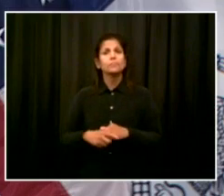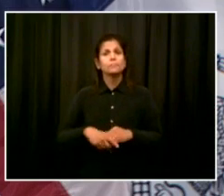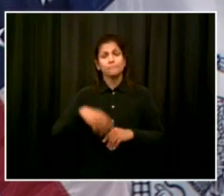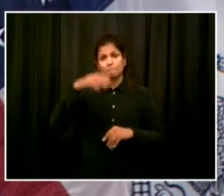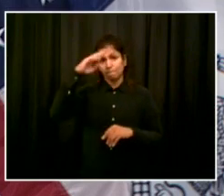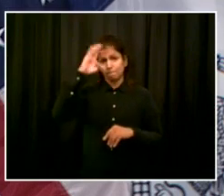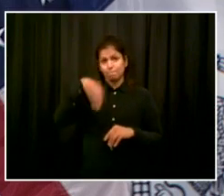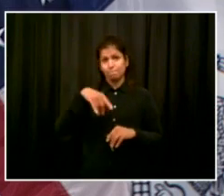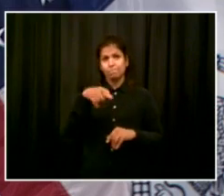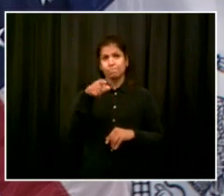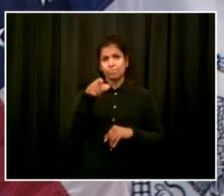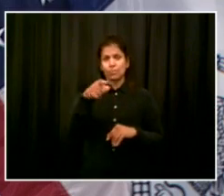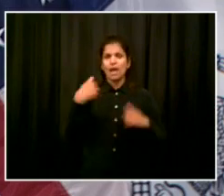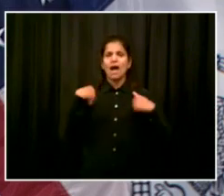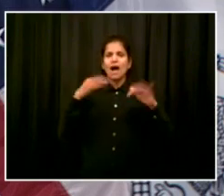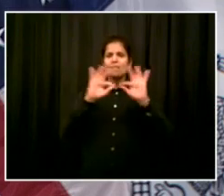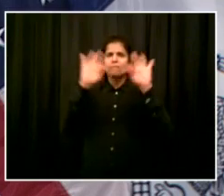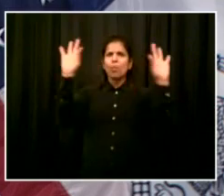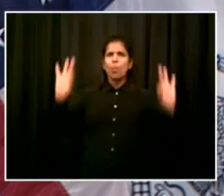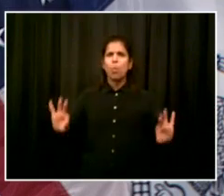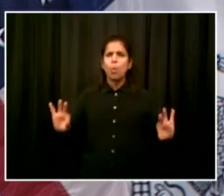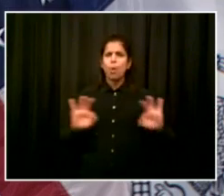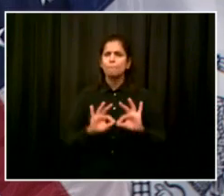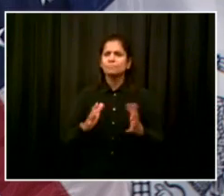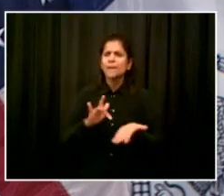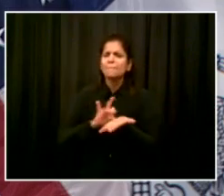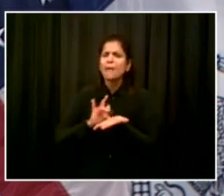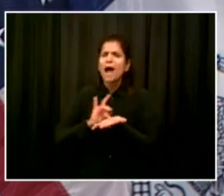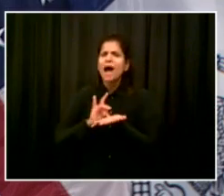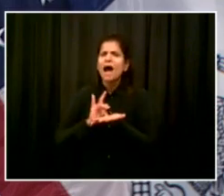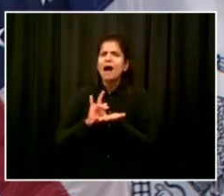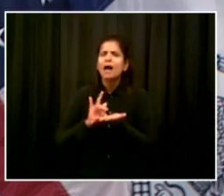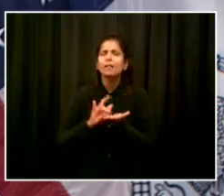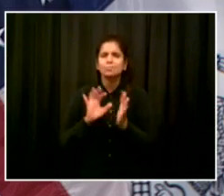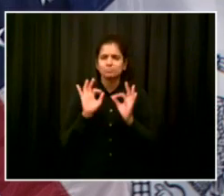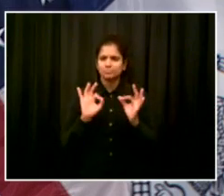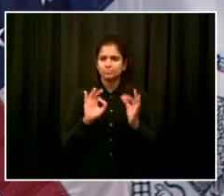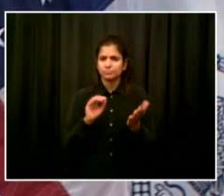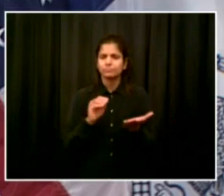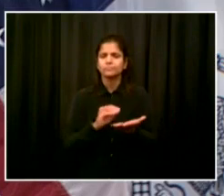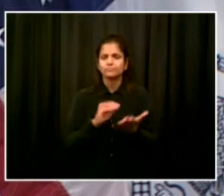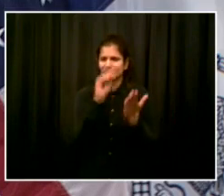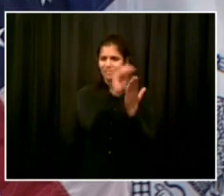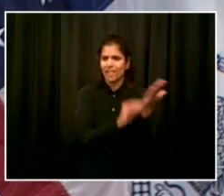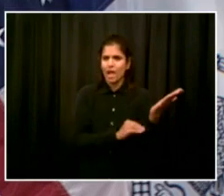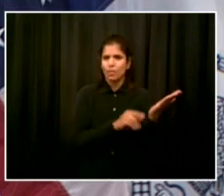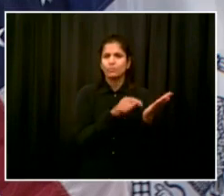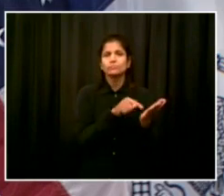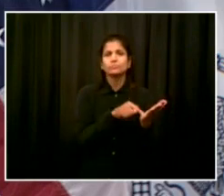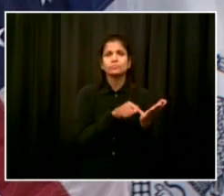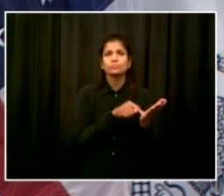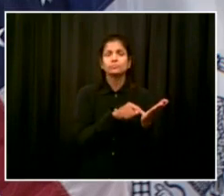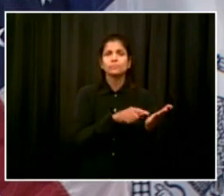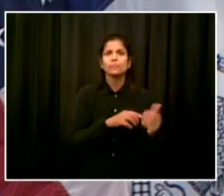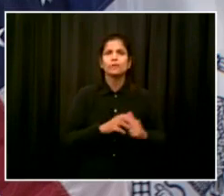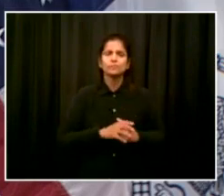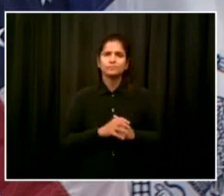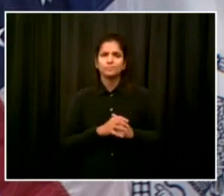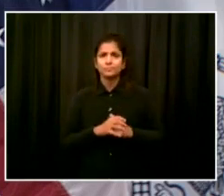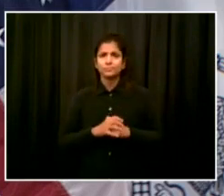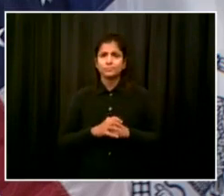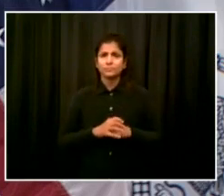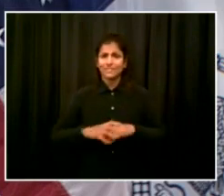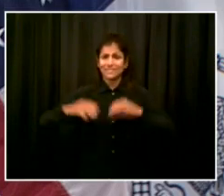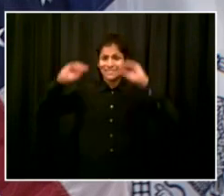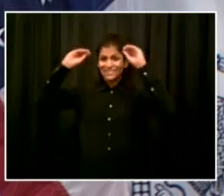out. What sort of processes are being discussed for educators that aren't vulnerable themselves, but have a vulnerable person in their home,